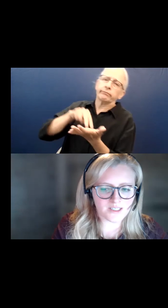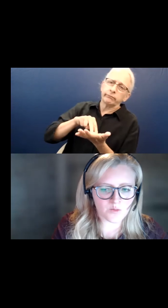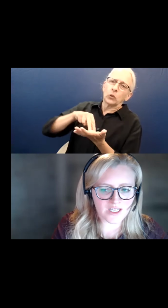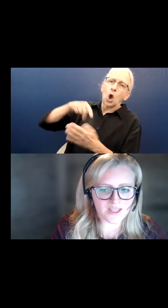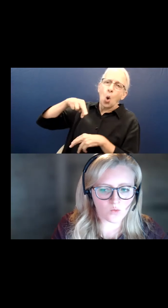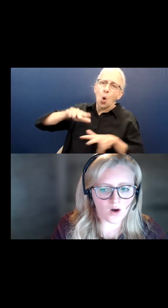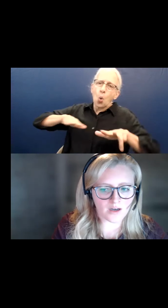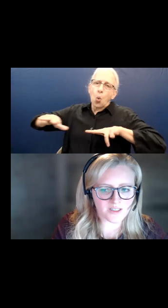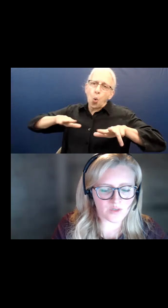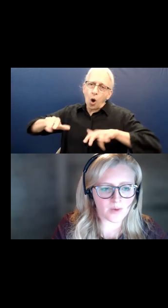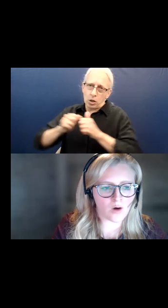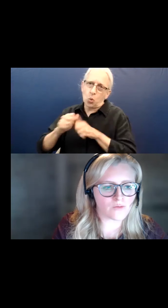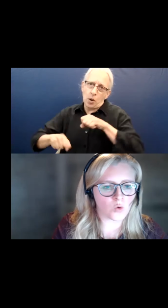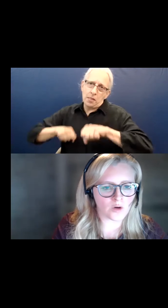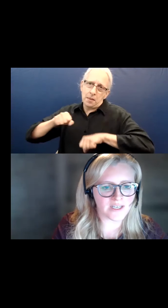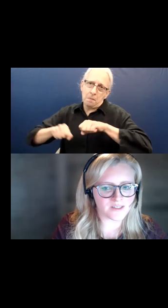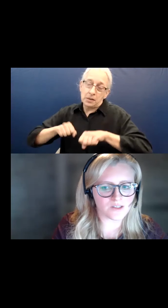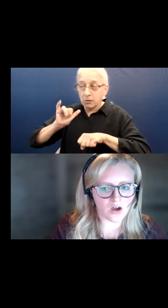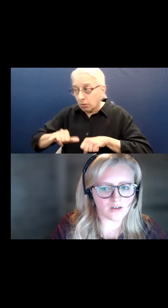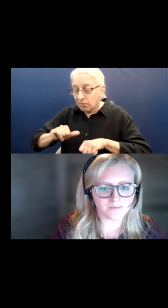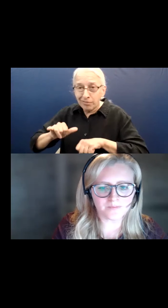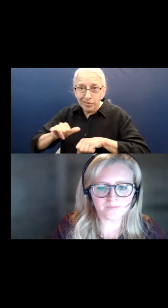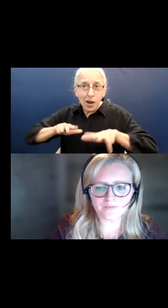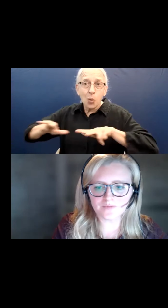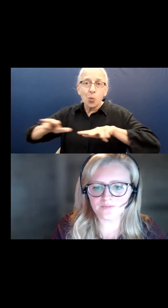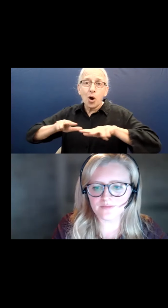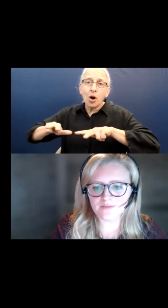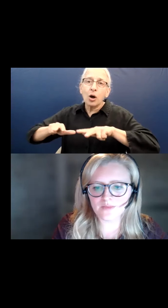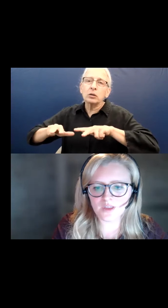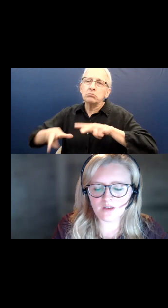We estimate that walk to be about 4 minutes long.